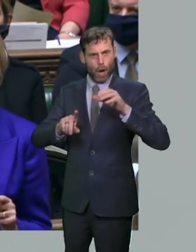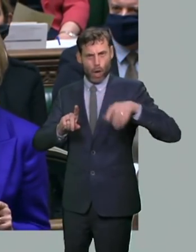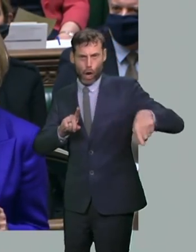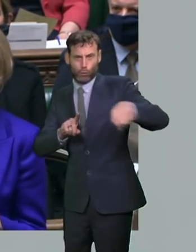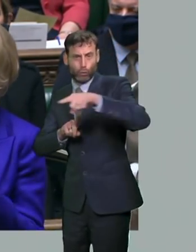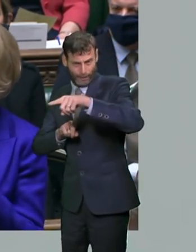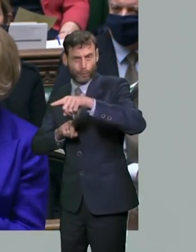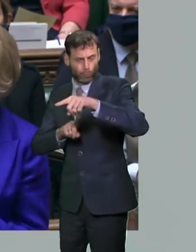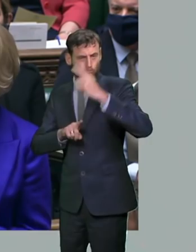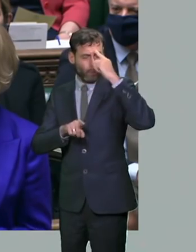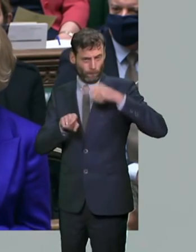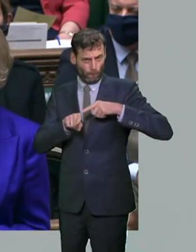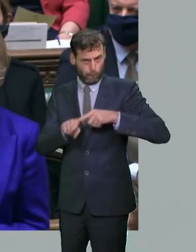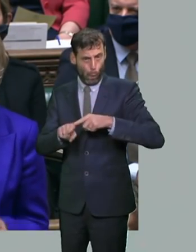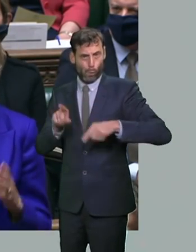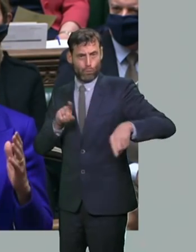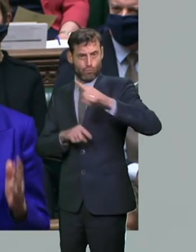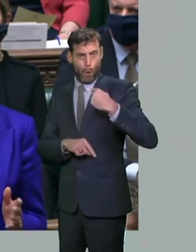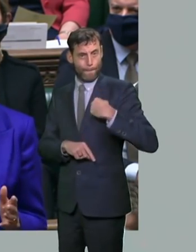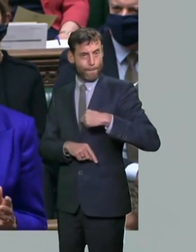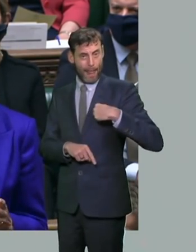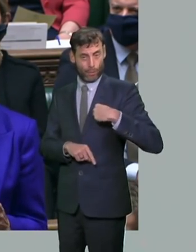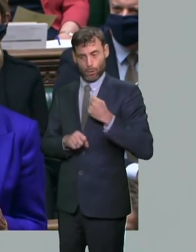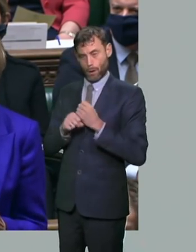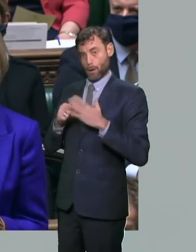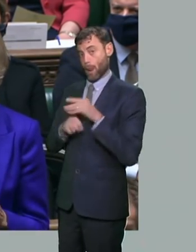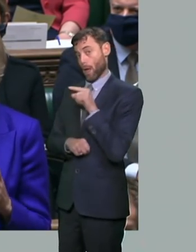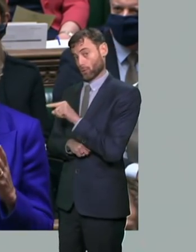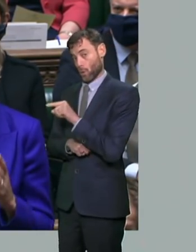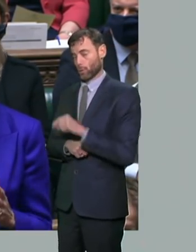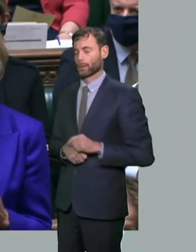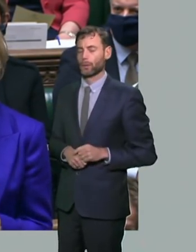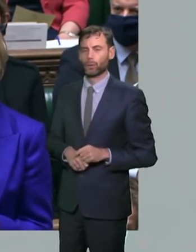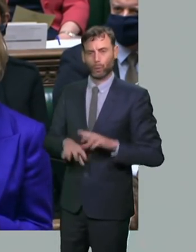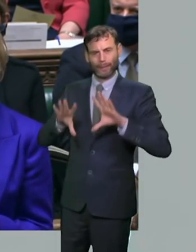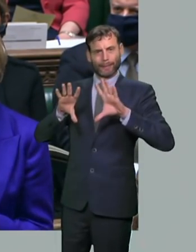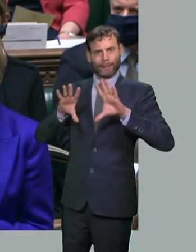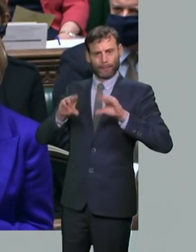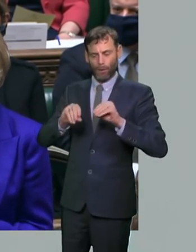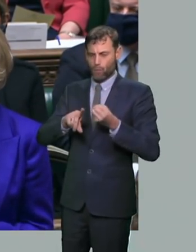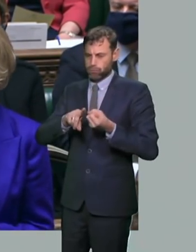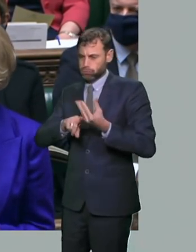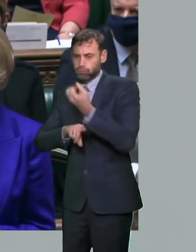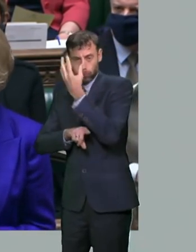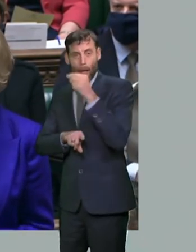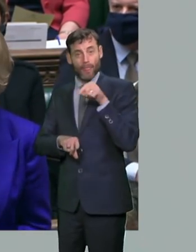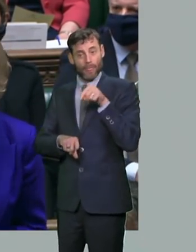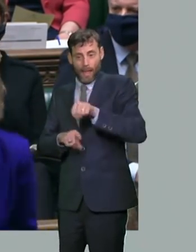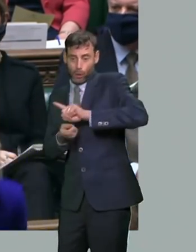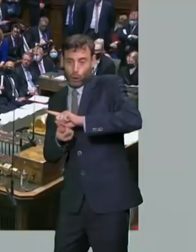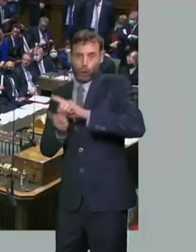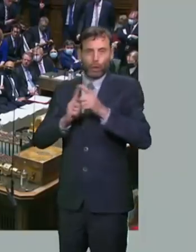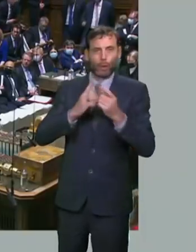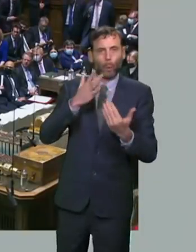in Glasgow? And does he agree with me that decarbonisation can create millions of jobs across the UK and around the